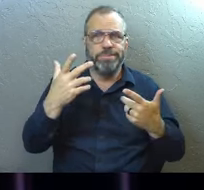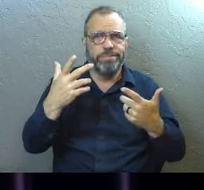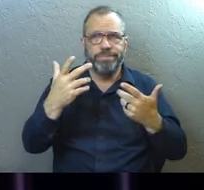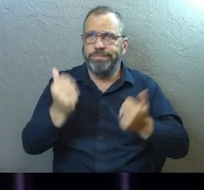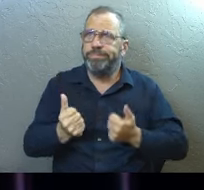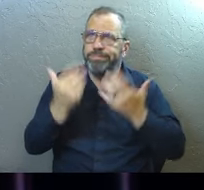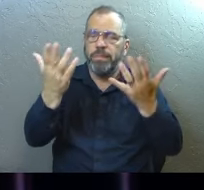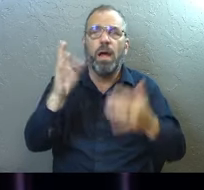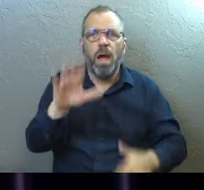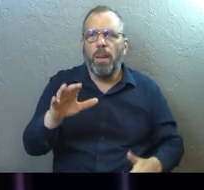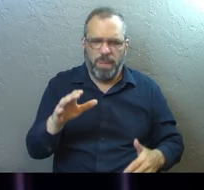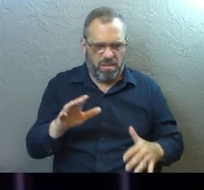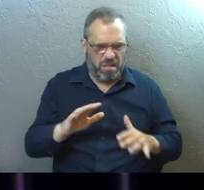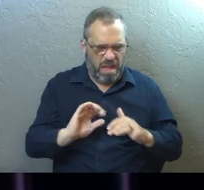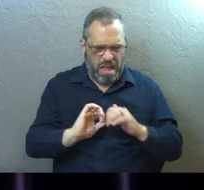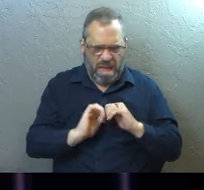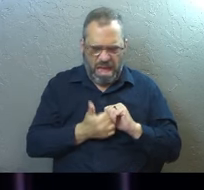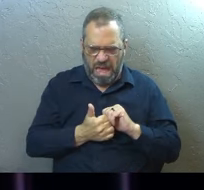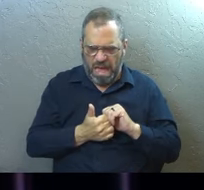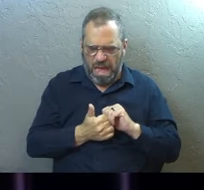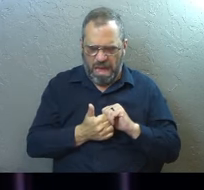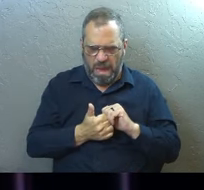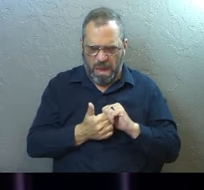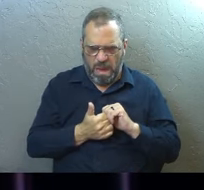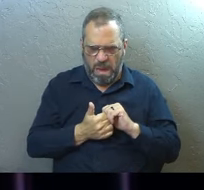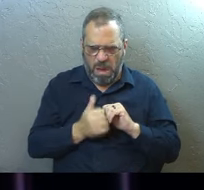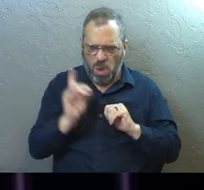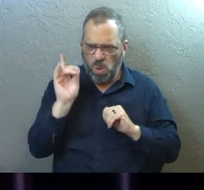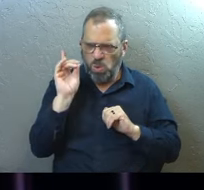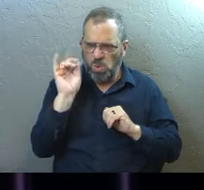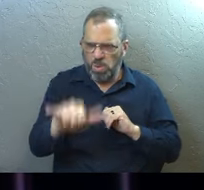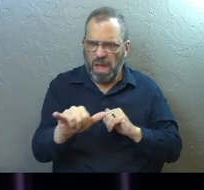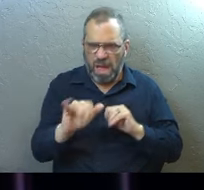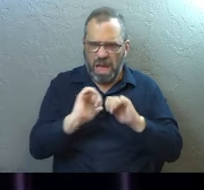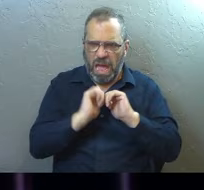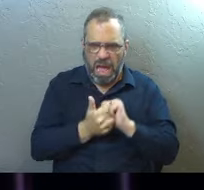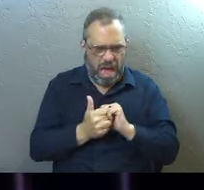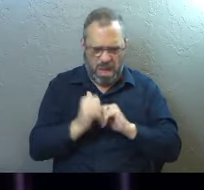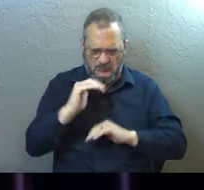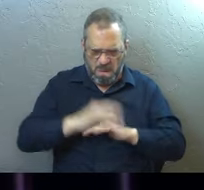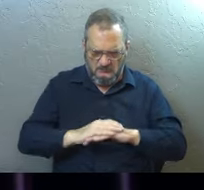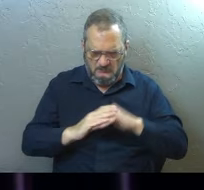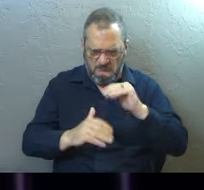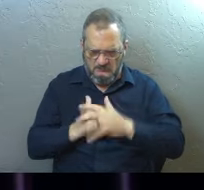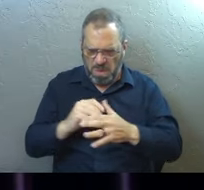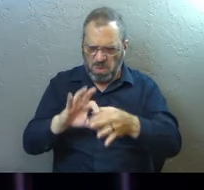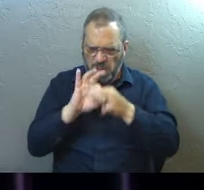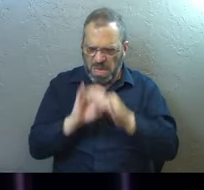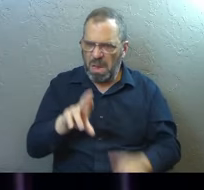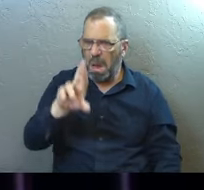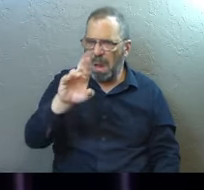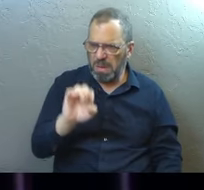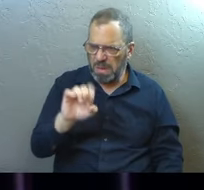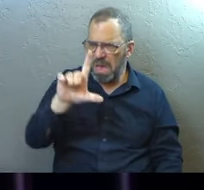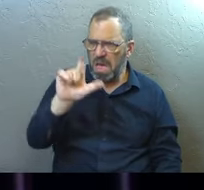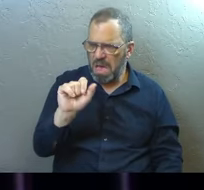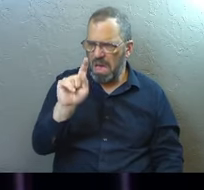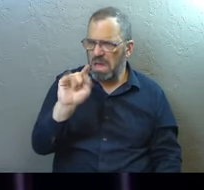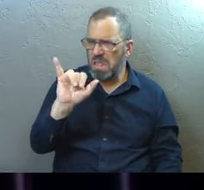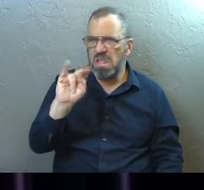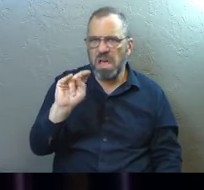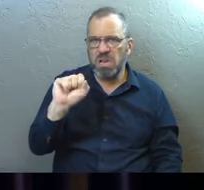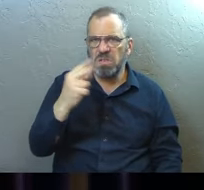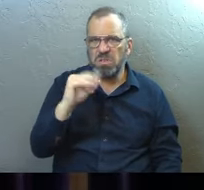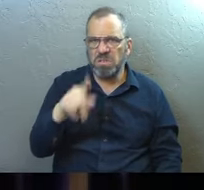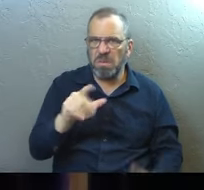myself included, of, but like, how do you do that? Like, how do you build relationship? How do you trust God more? How do you